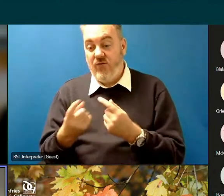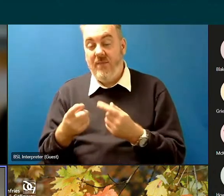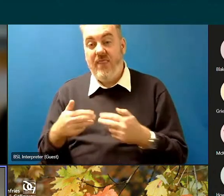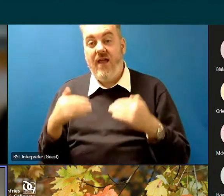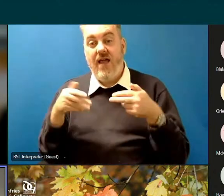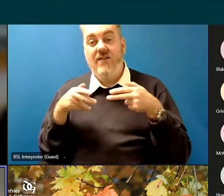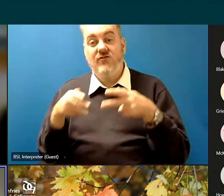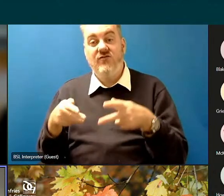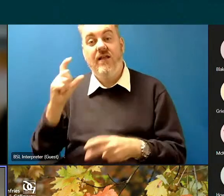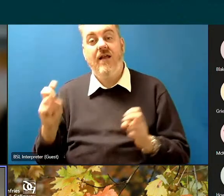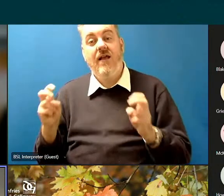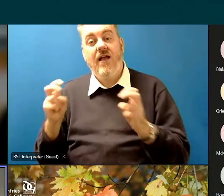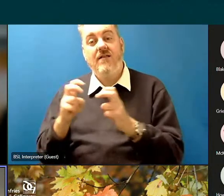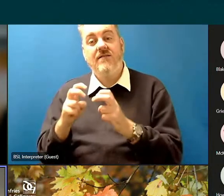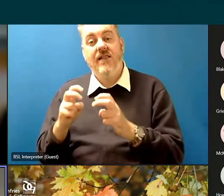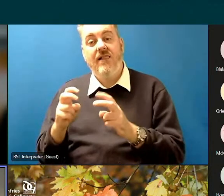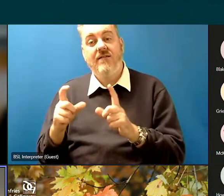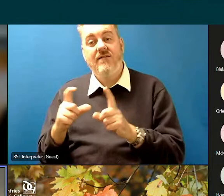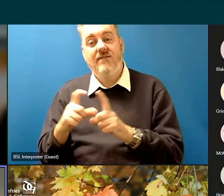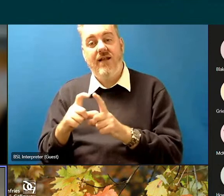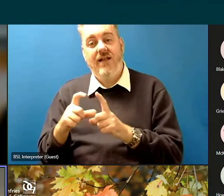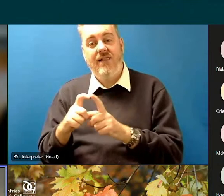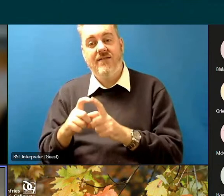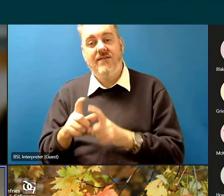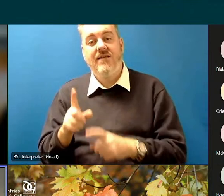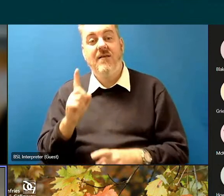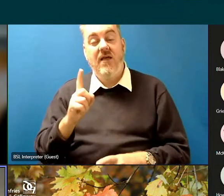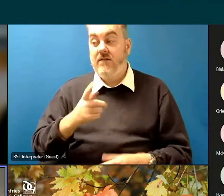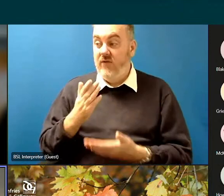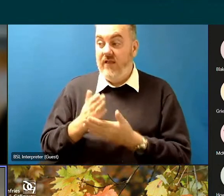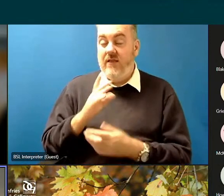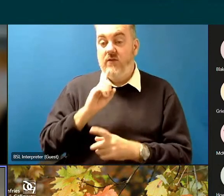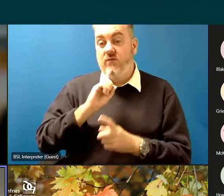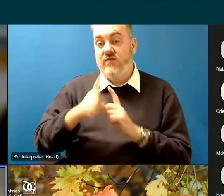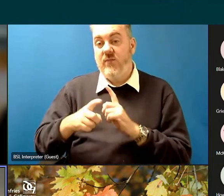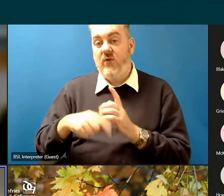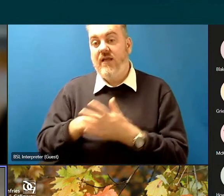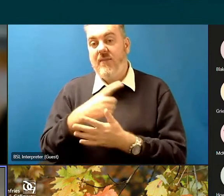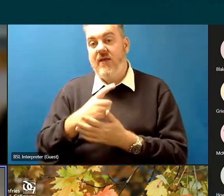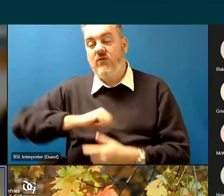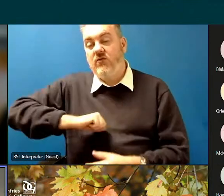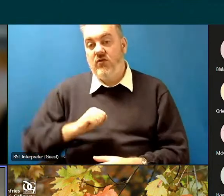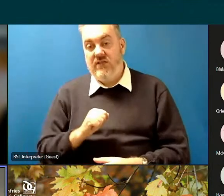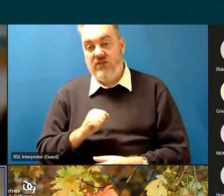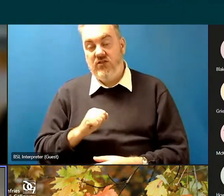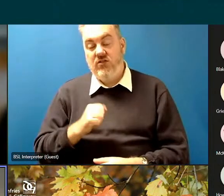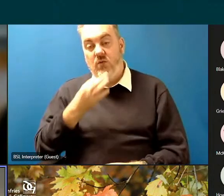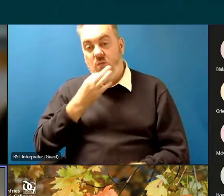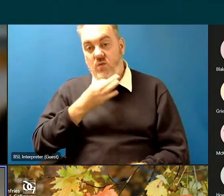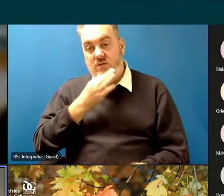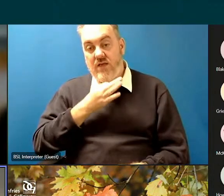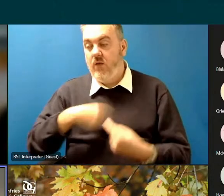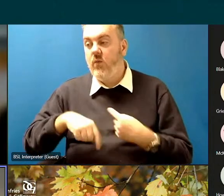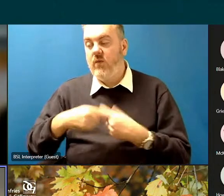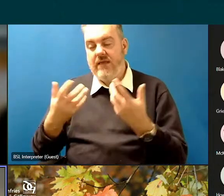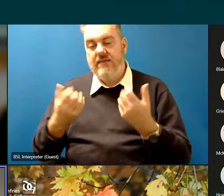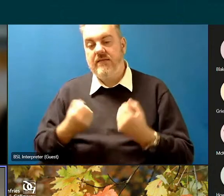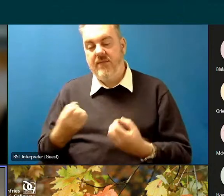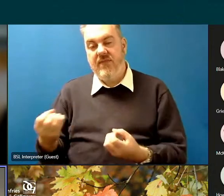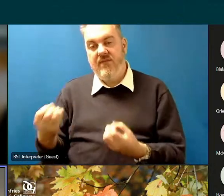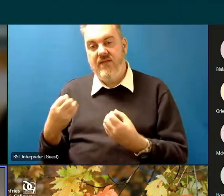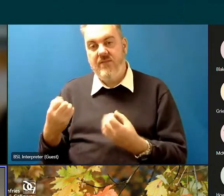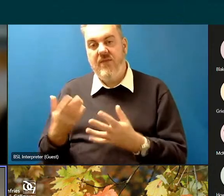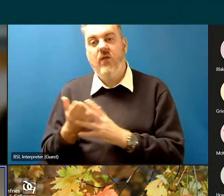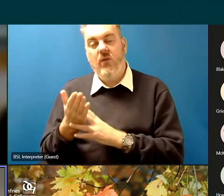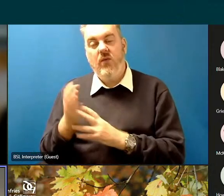Douglas. Just in terms of Scottish Water, yeah, it's certainly feedback that we have taken on board. Through the